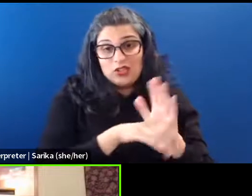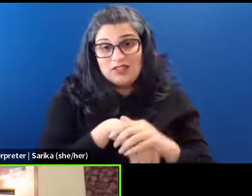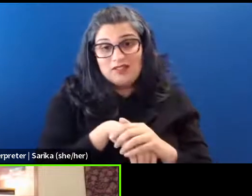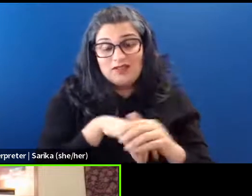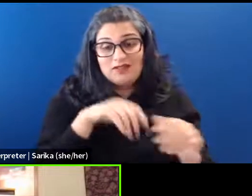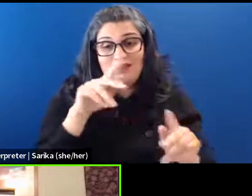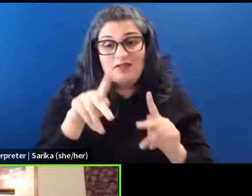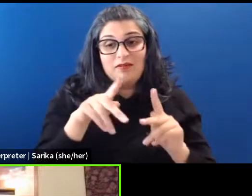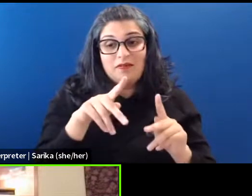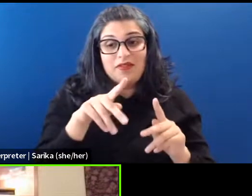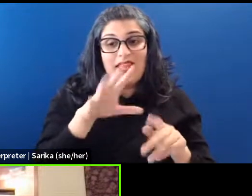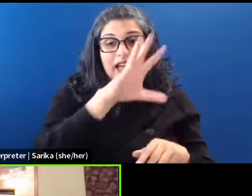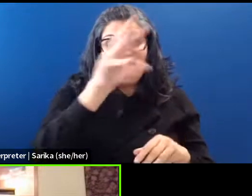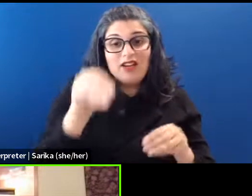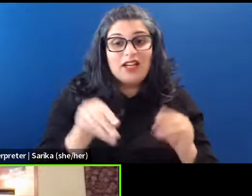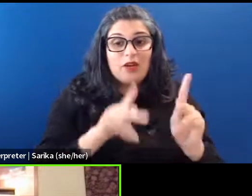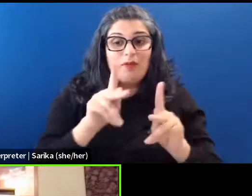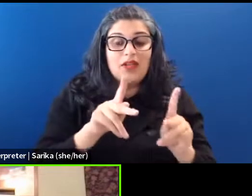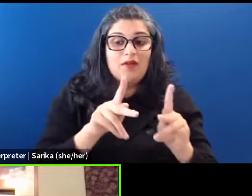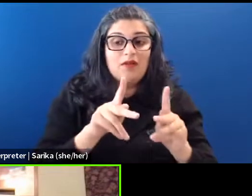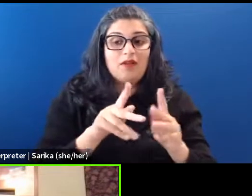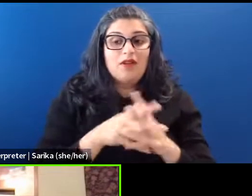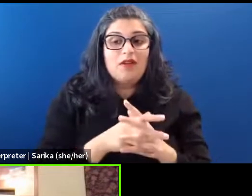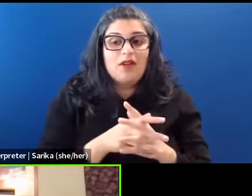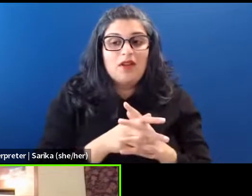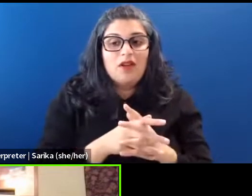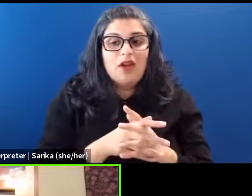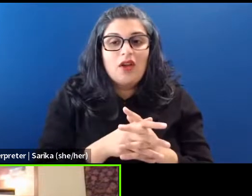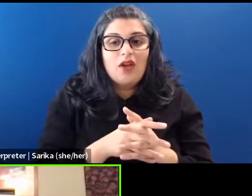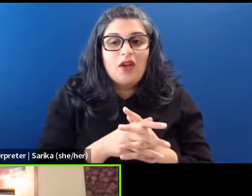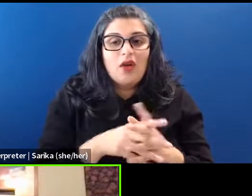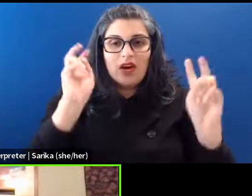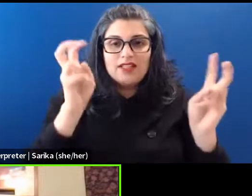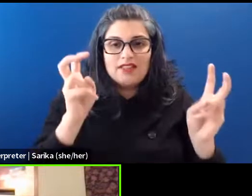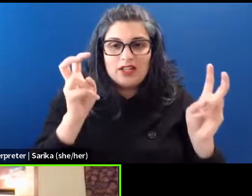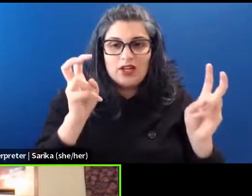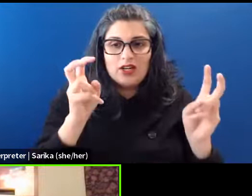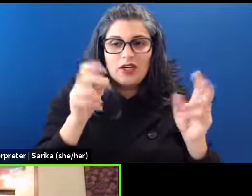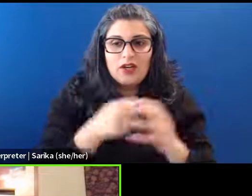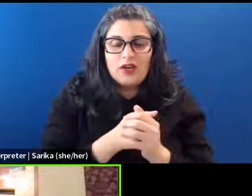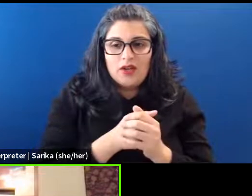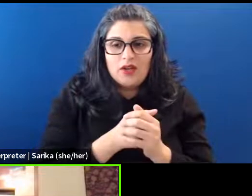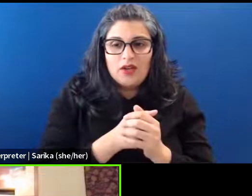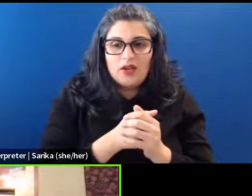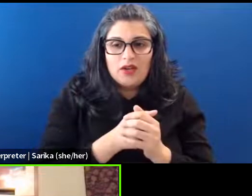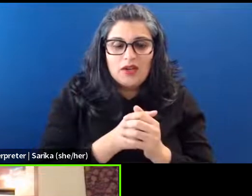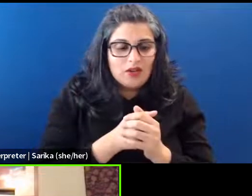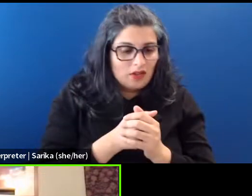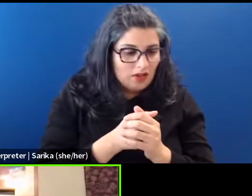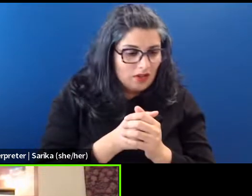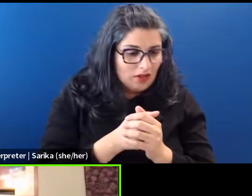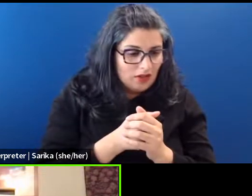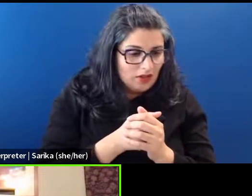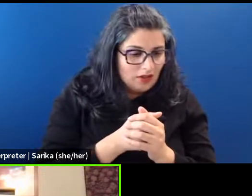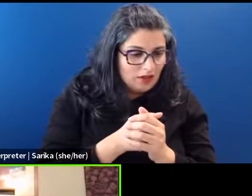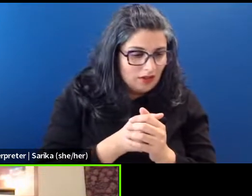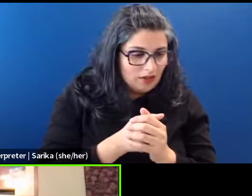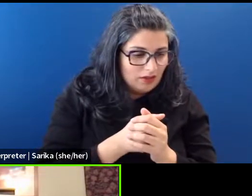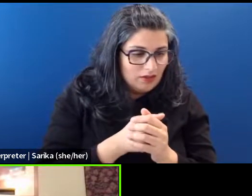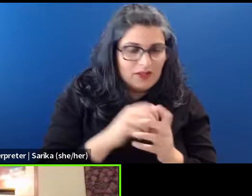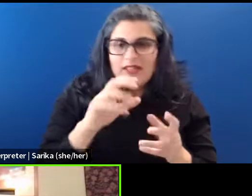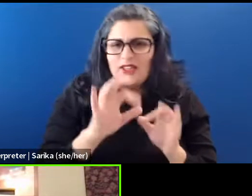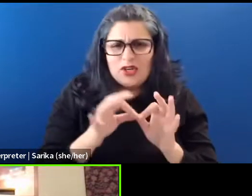people of African descent were considered 3/5 of a human being. How do you liberate yourself from